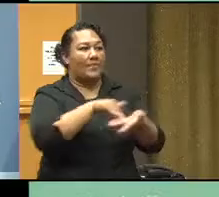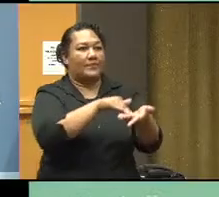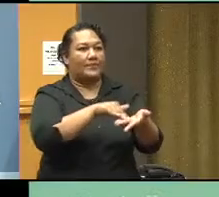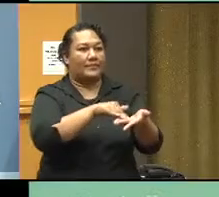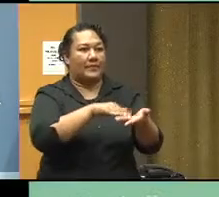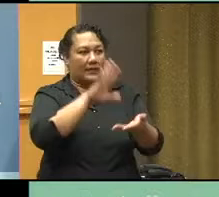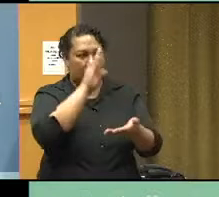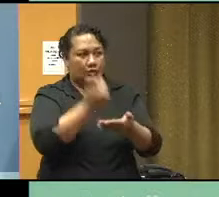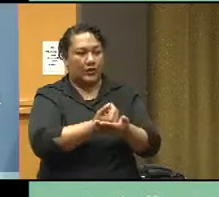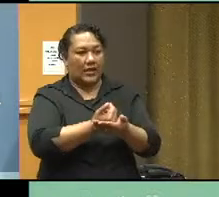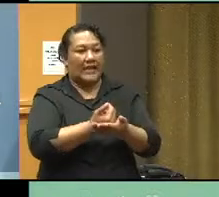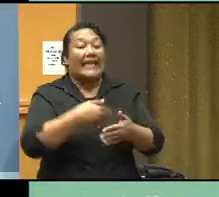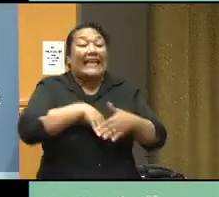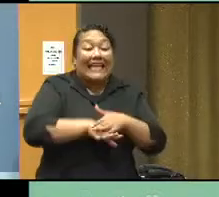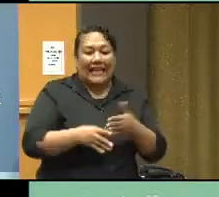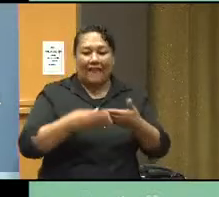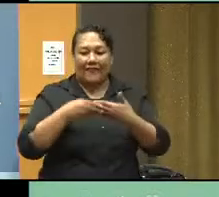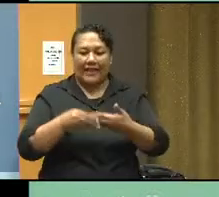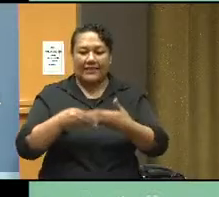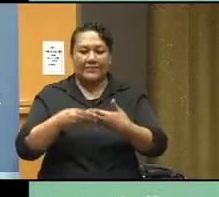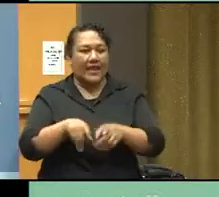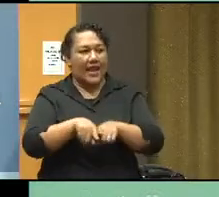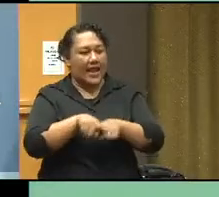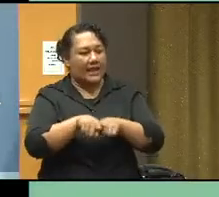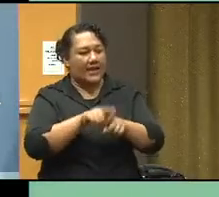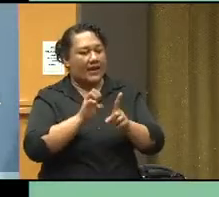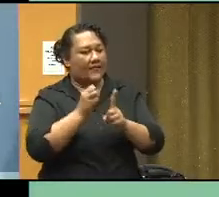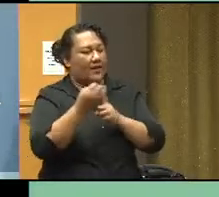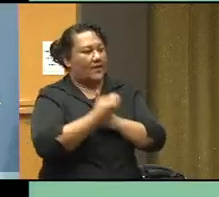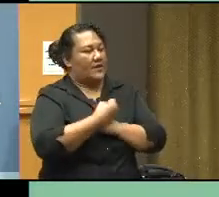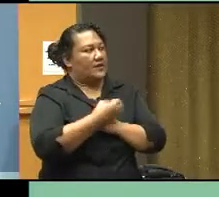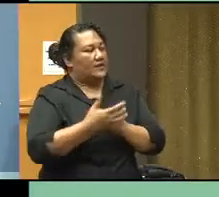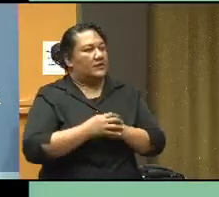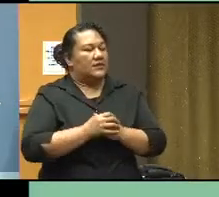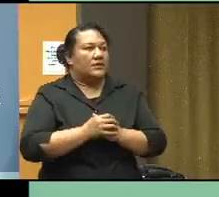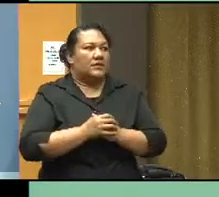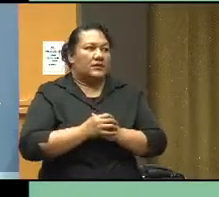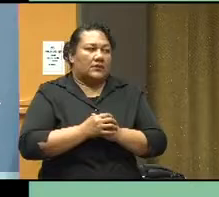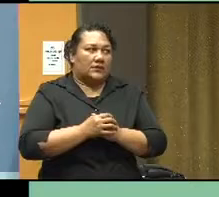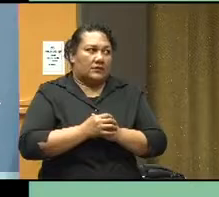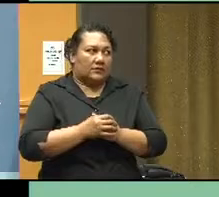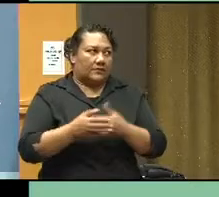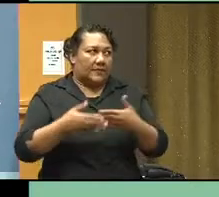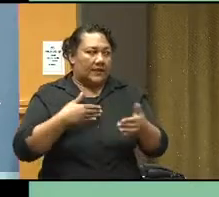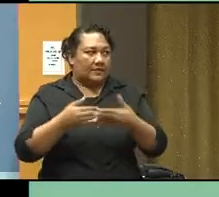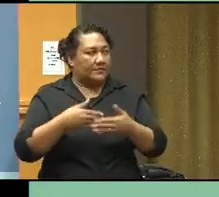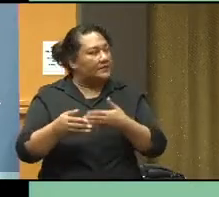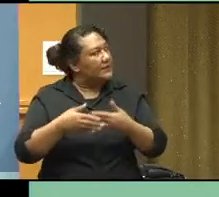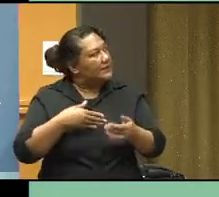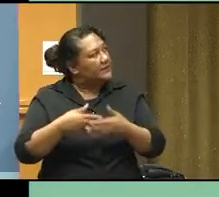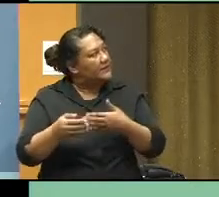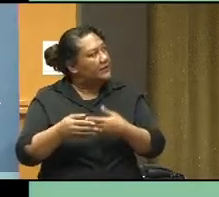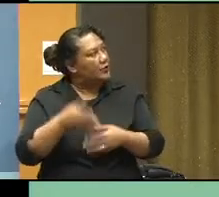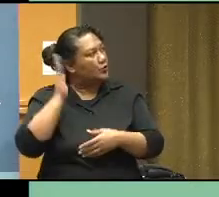independent in a flexi learning environment. I'm Anand from the School of Management. I've got number of slides, so